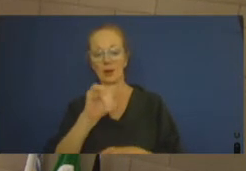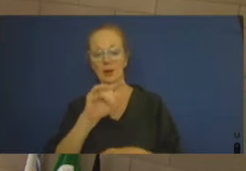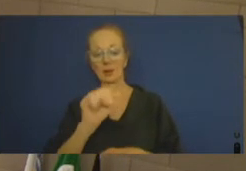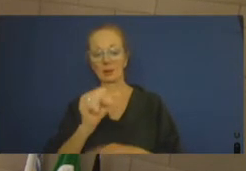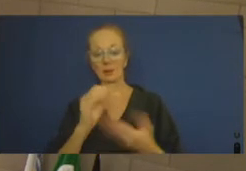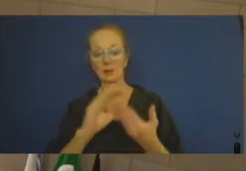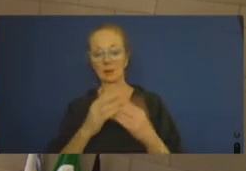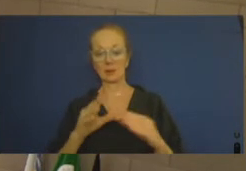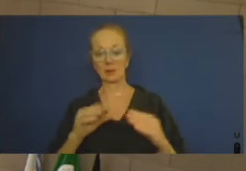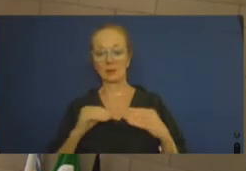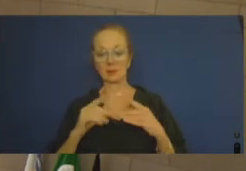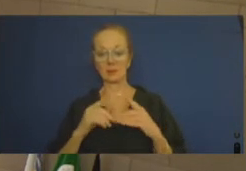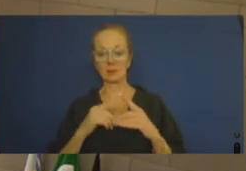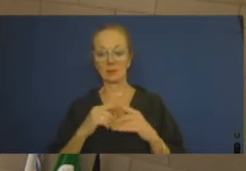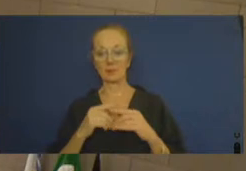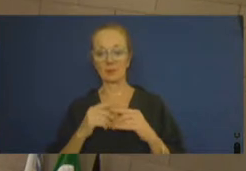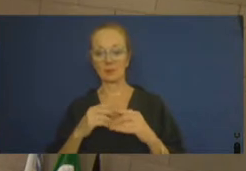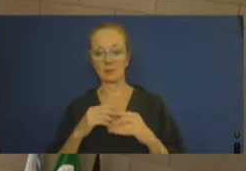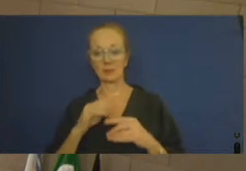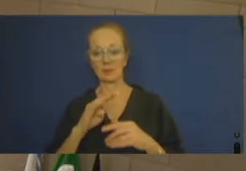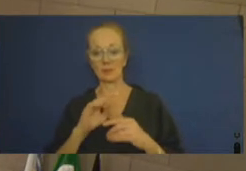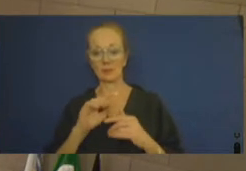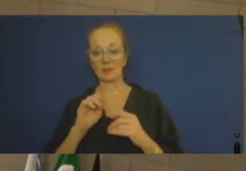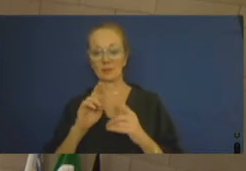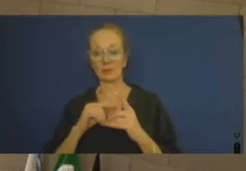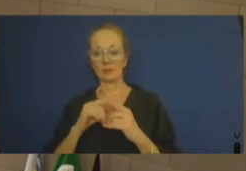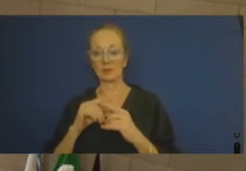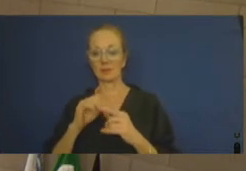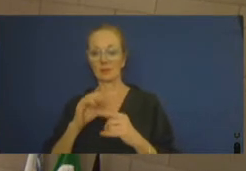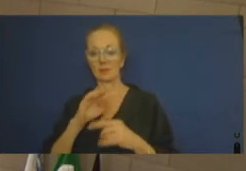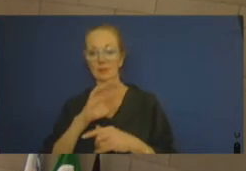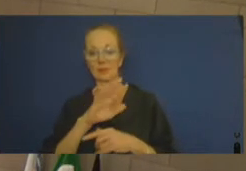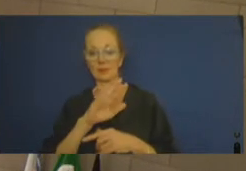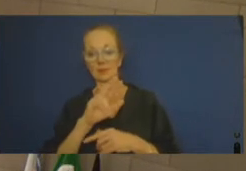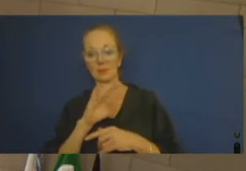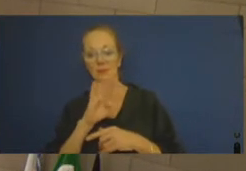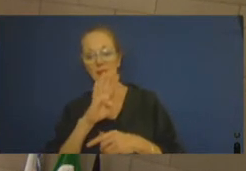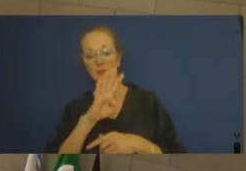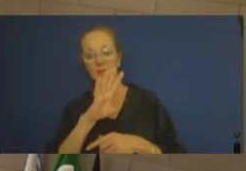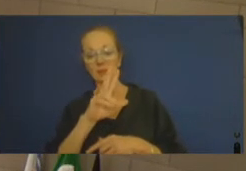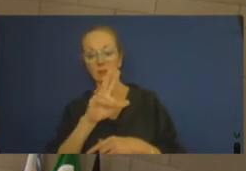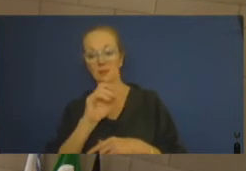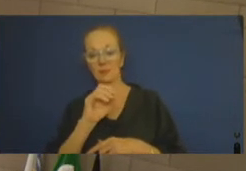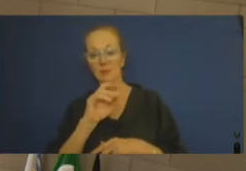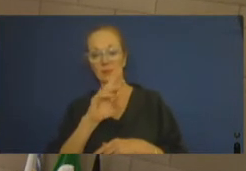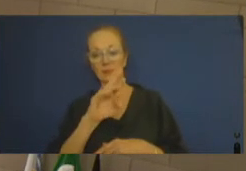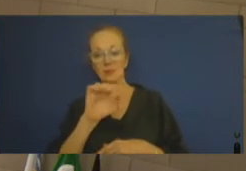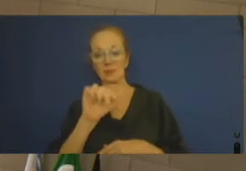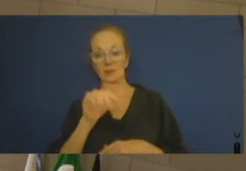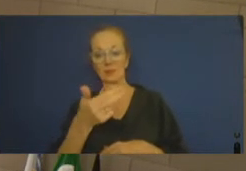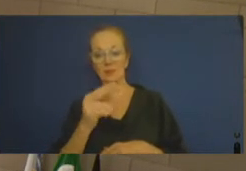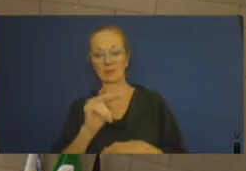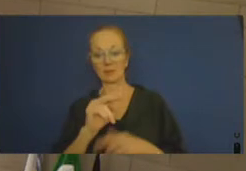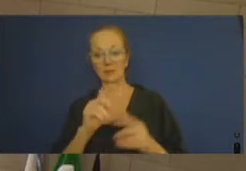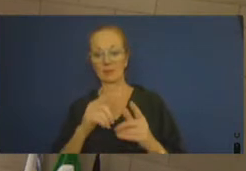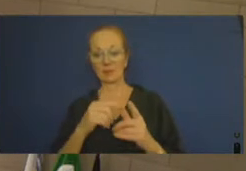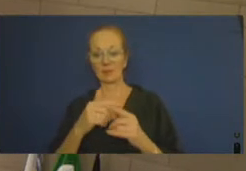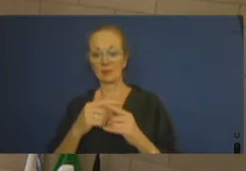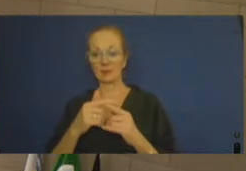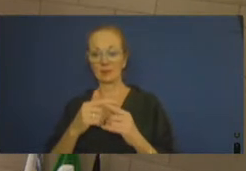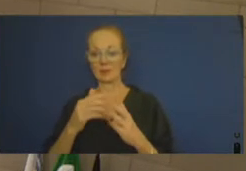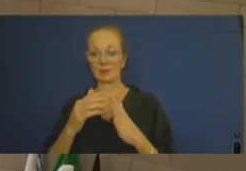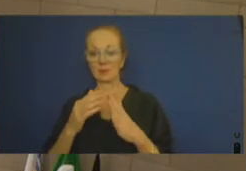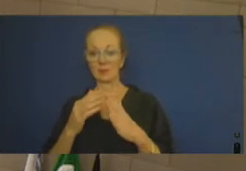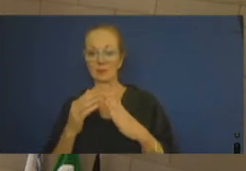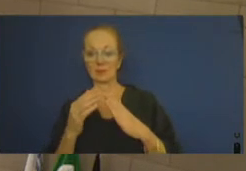at 5342 Reagan Drive and 5350 Reagan Drive and to Prosperity Hidden Valley, LLC,